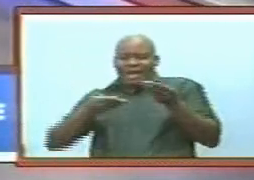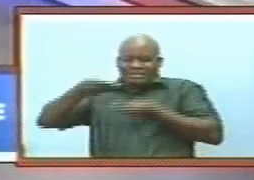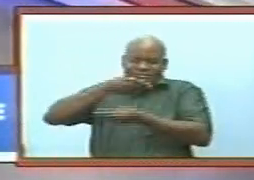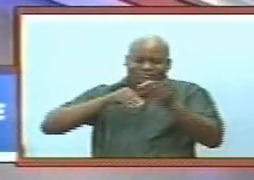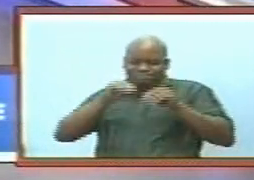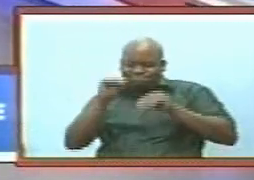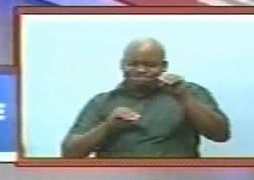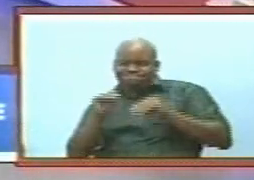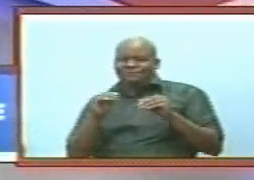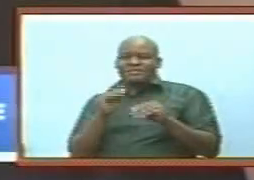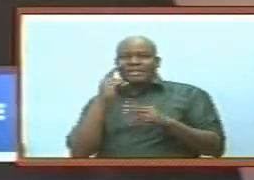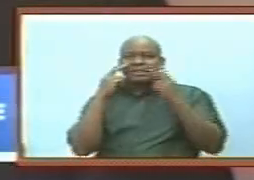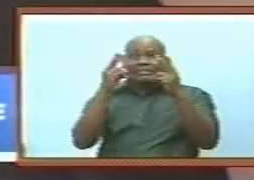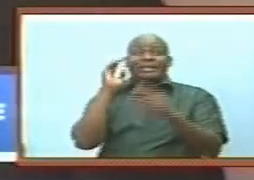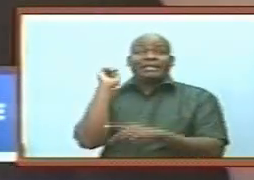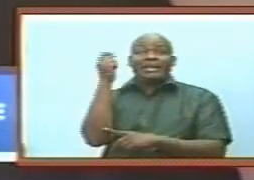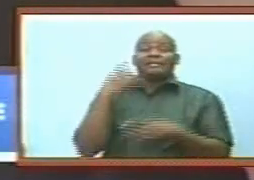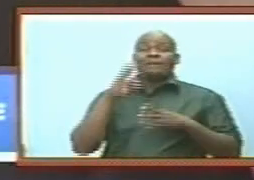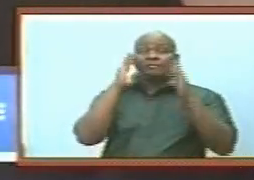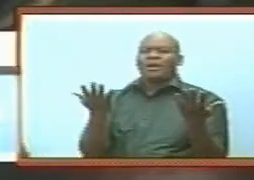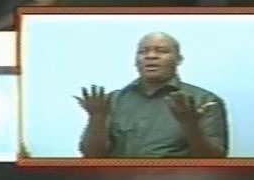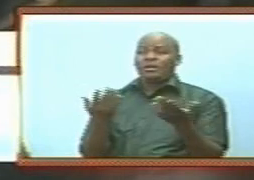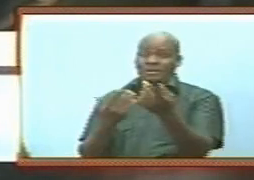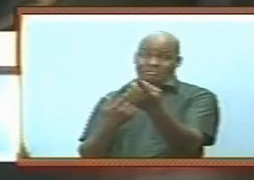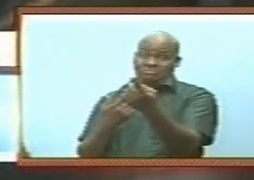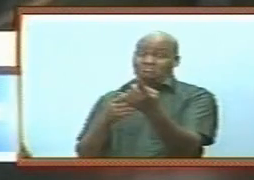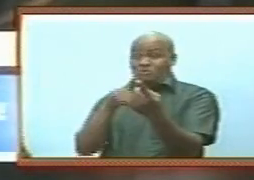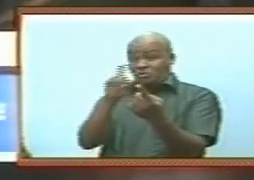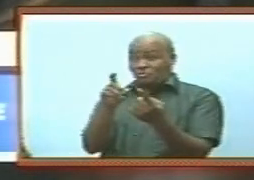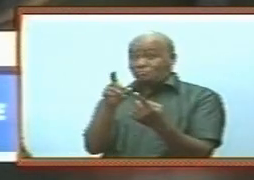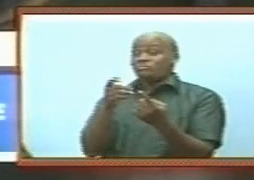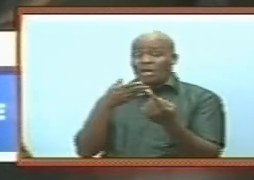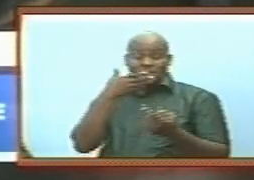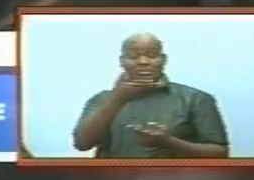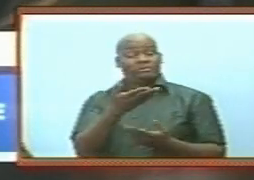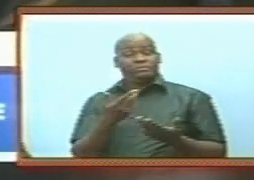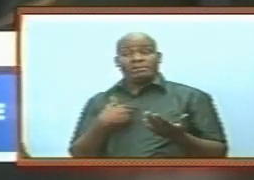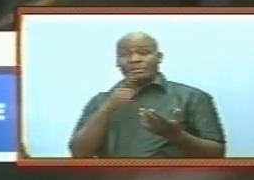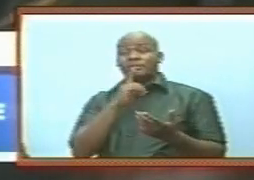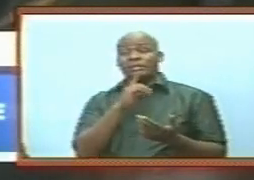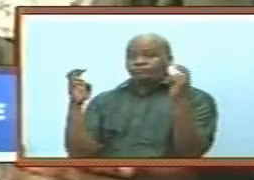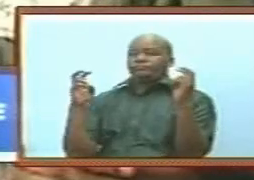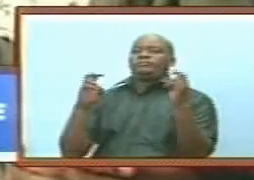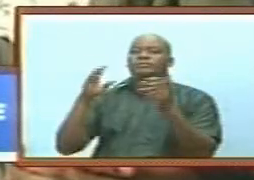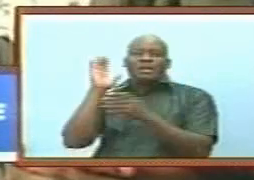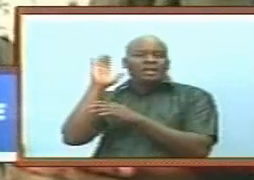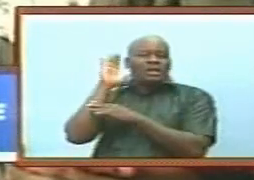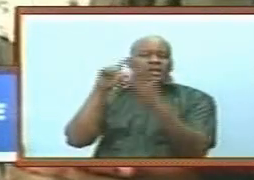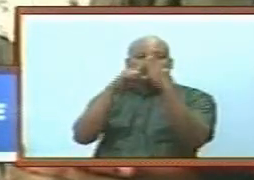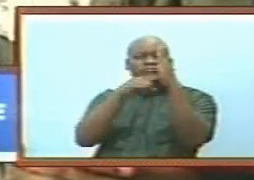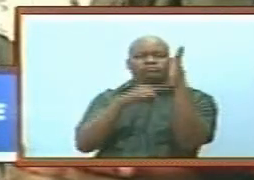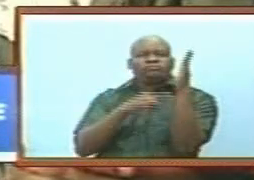was out to prove themselves as the worthy candidate, though sometimes not everything they threw stuck and not